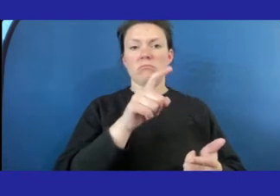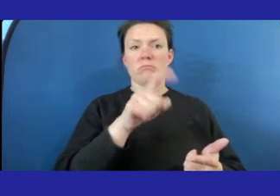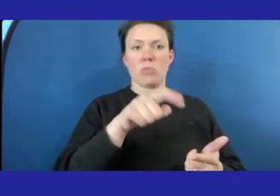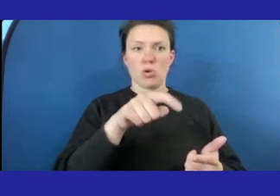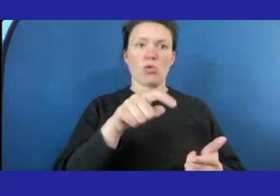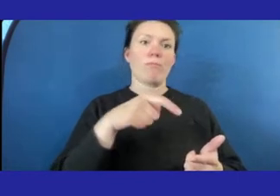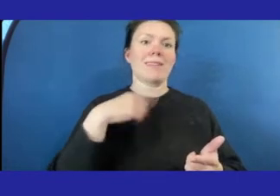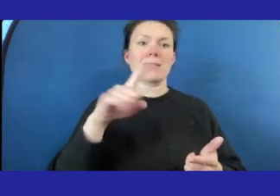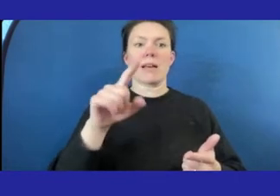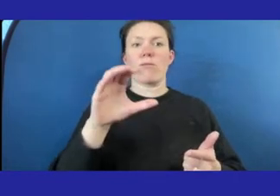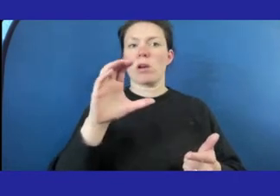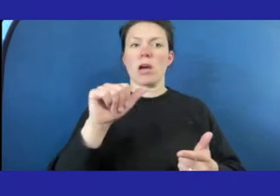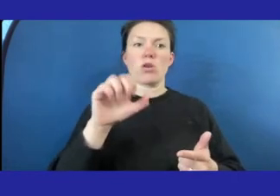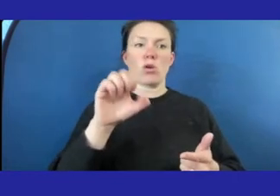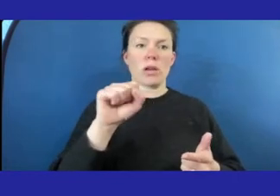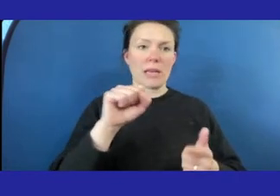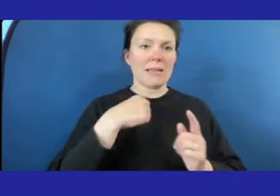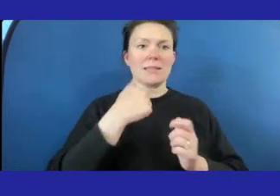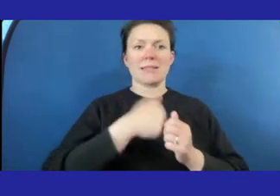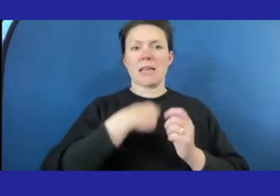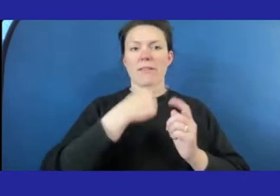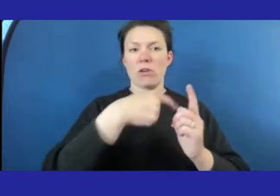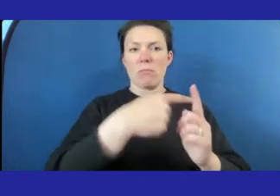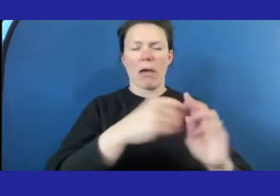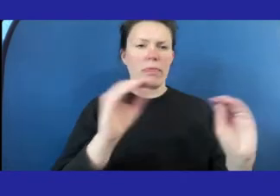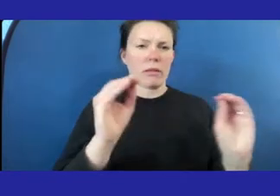cases a month or anything like that.